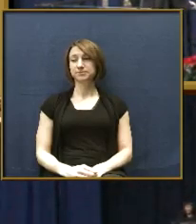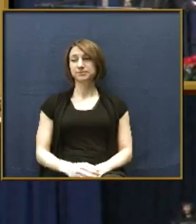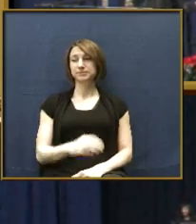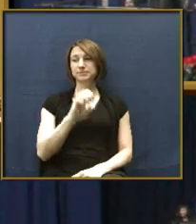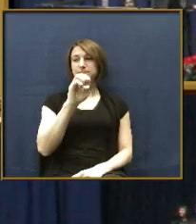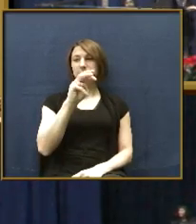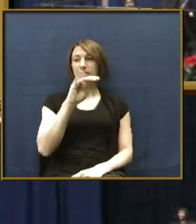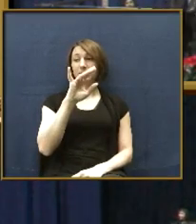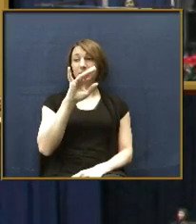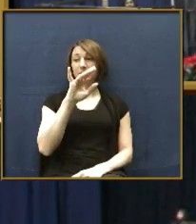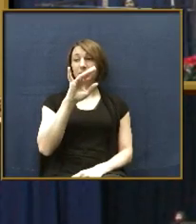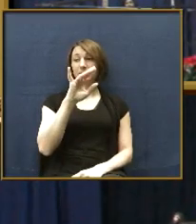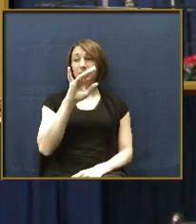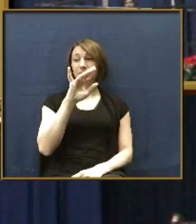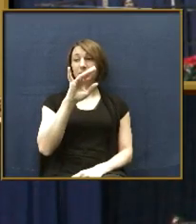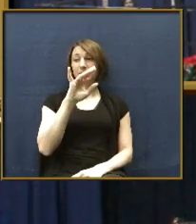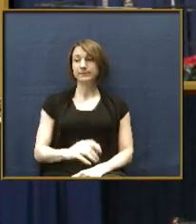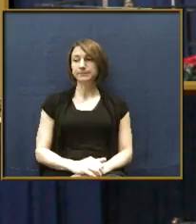Emily Morgan.